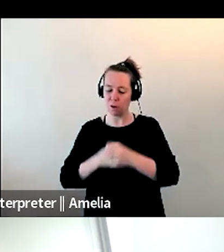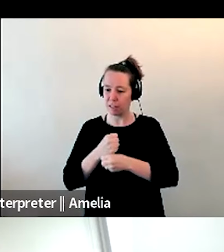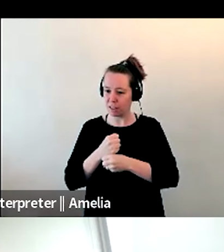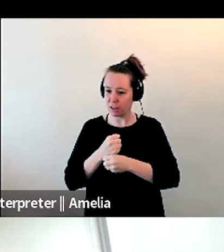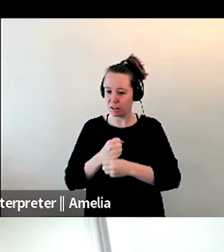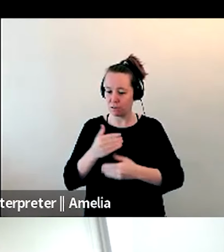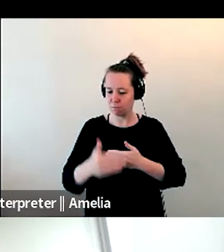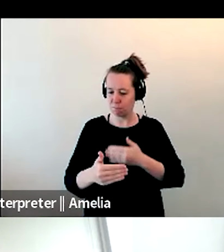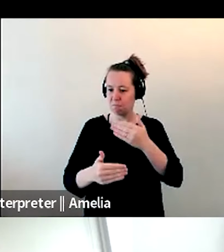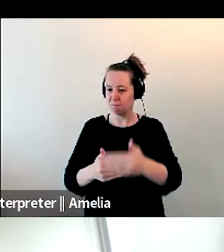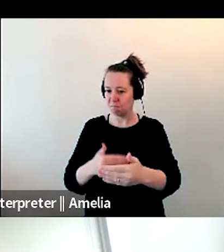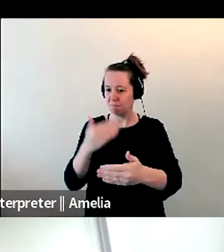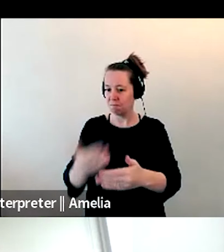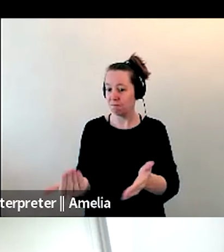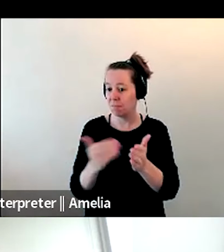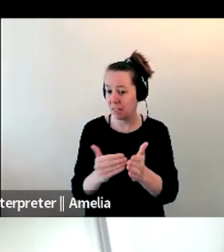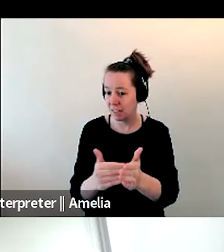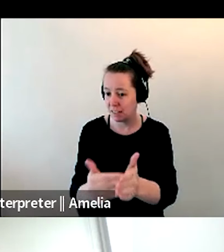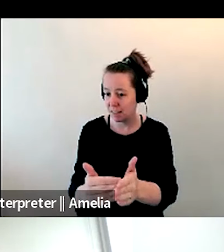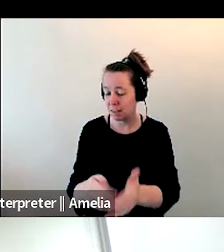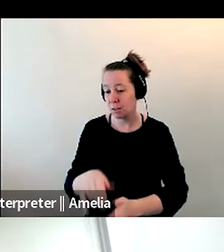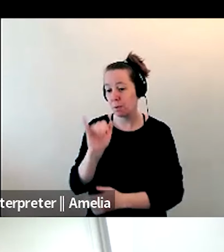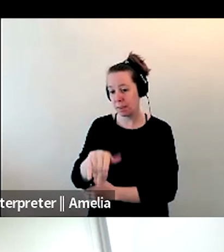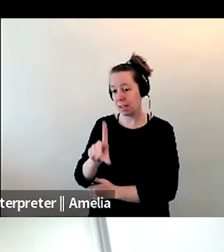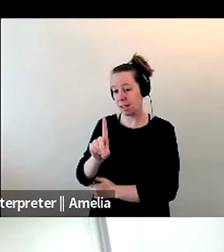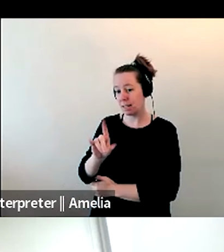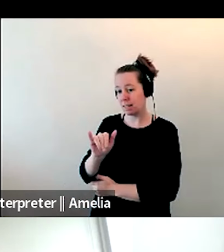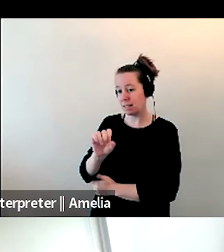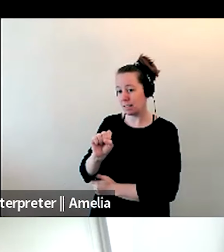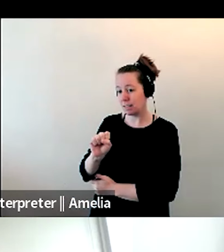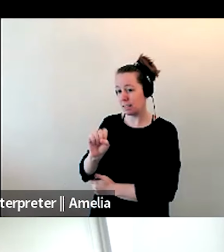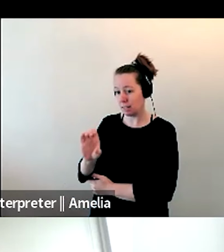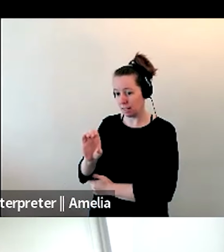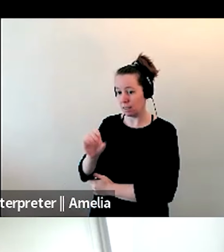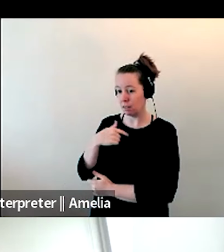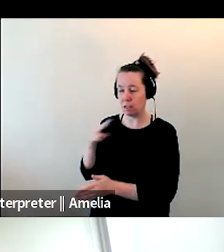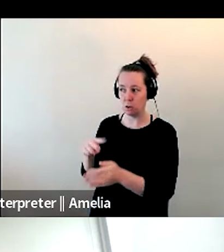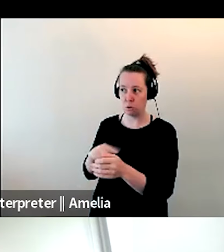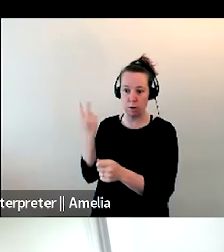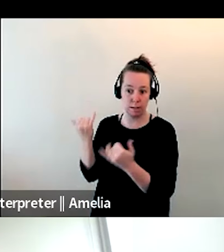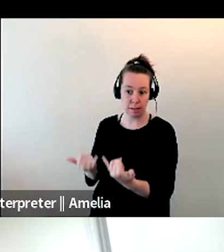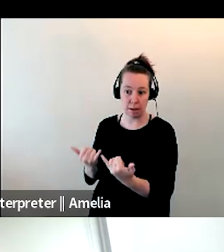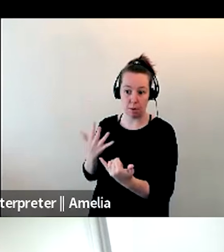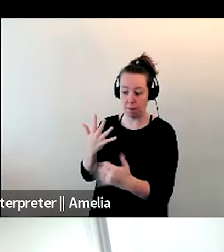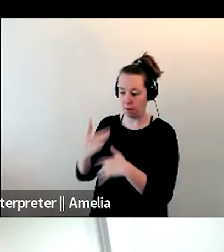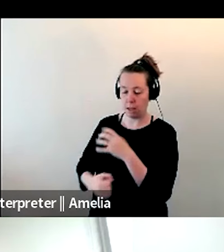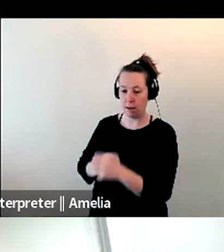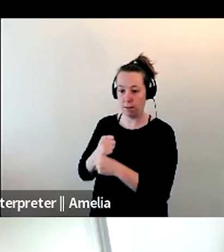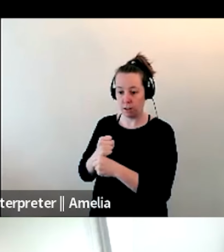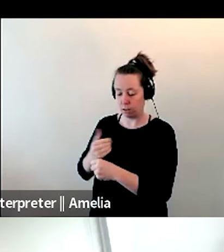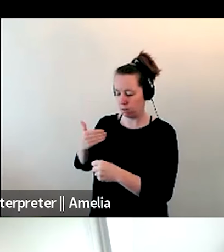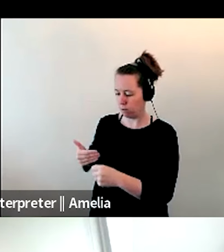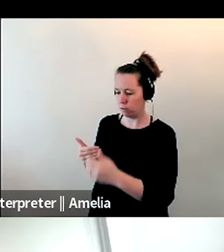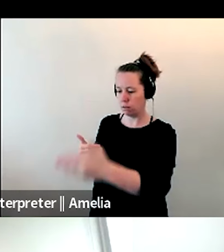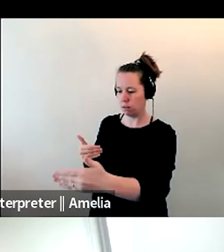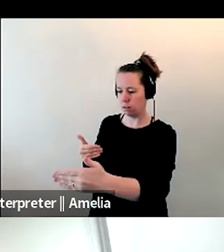take DISC twice within, I guess, 5 years really showed an evolution and a change. And I